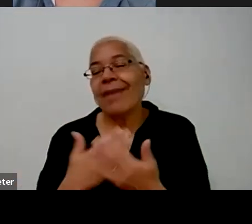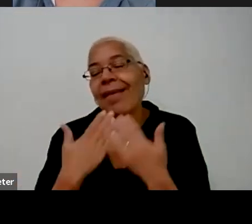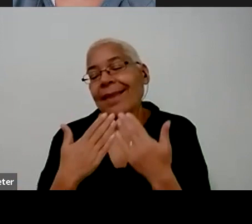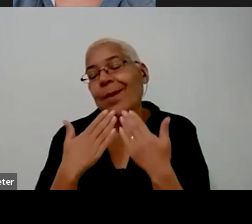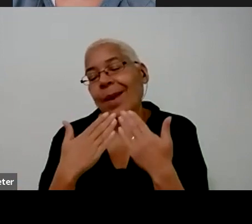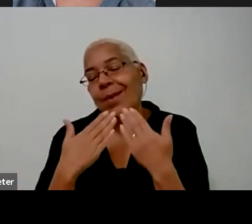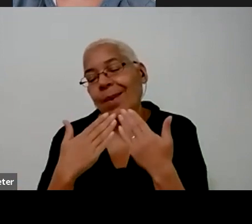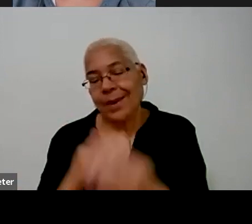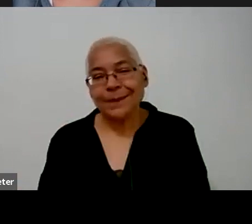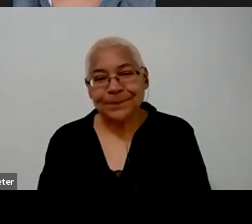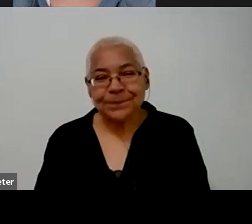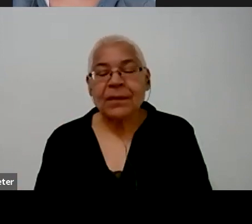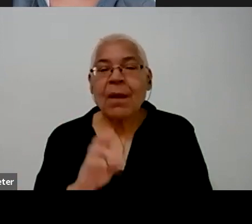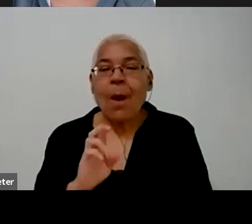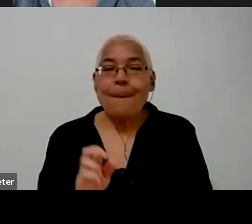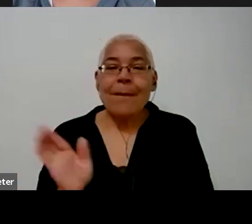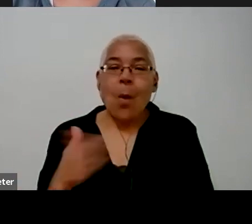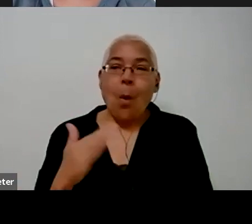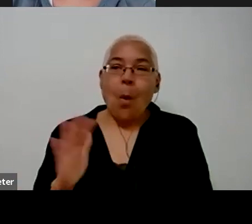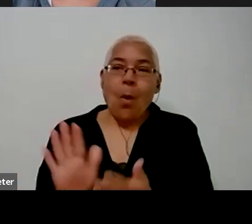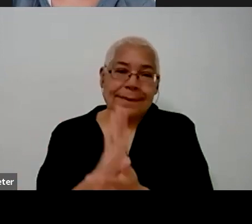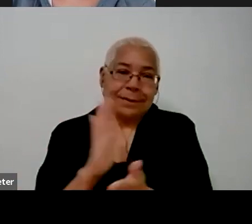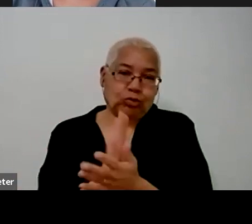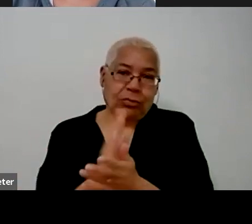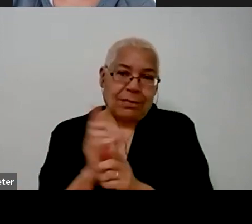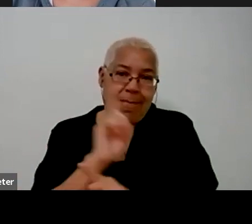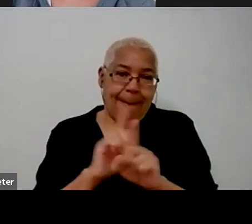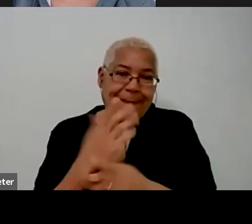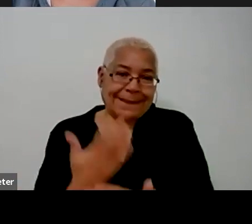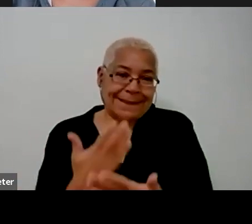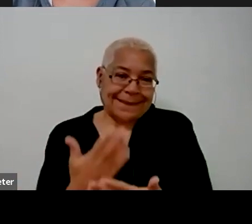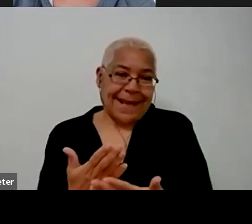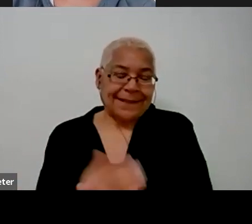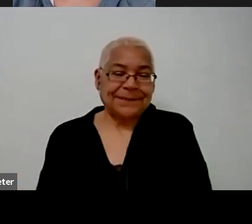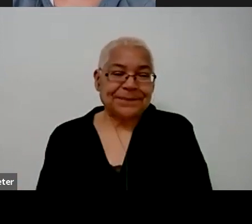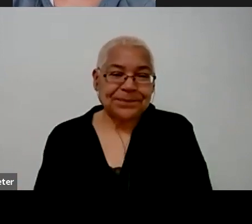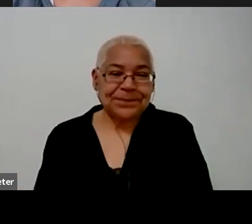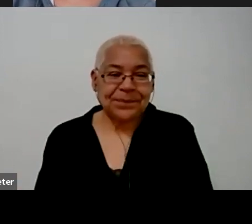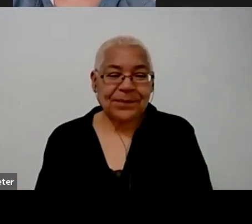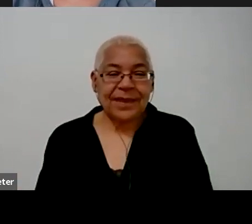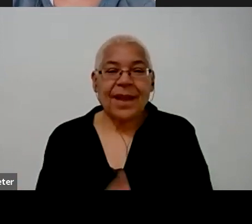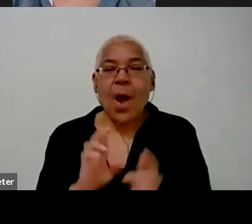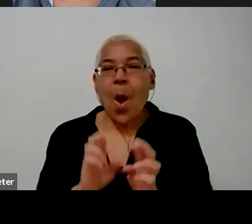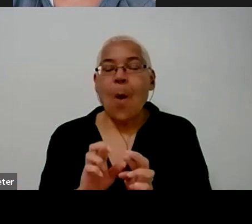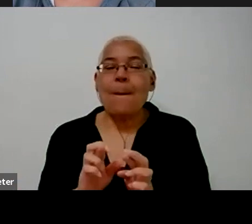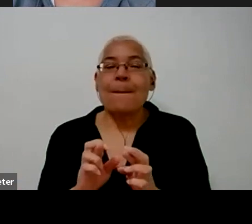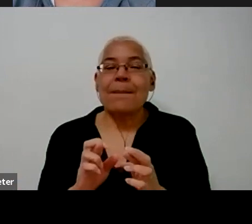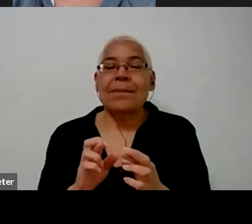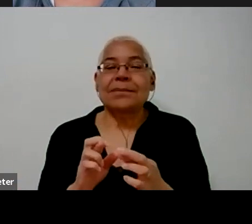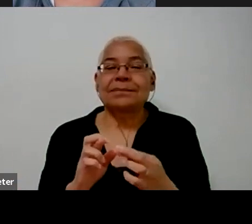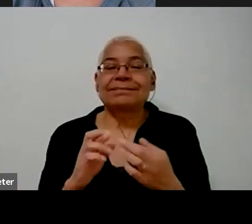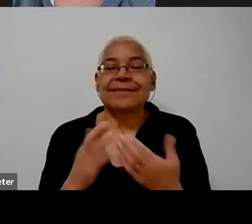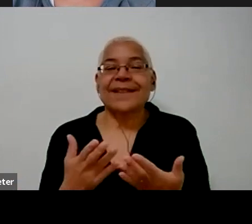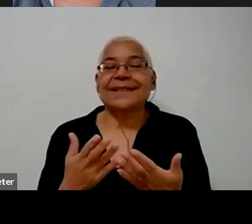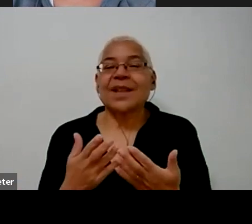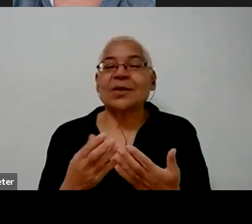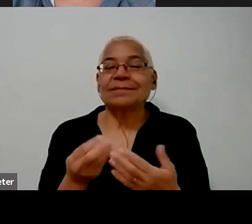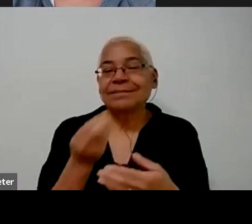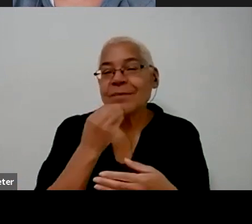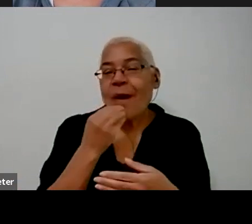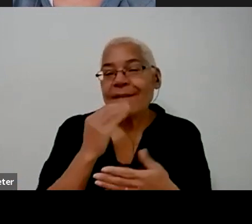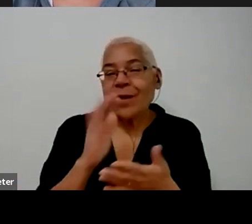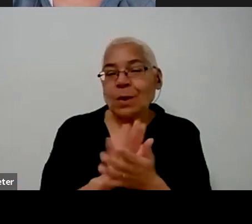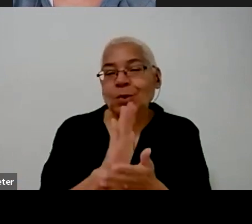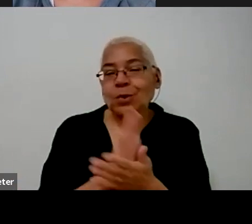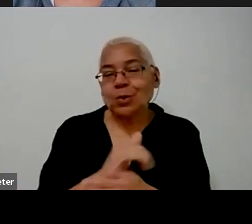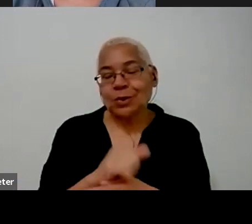I hope you had a fantastic session today. Thank you so much. And I hope you enjoy your refreshment. I know it's a little one, it's